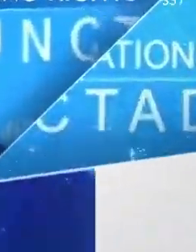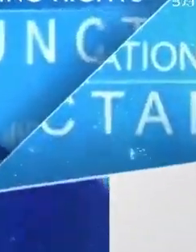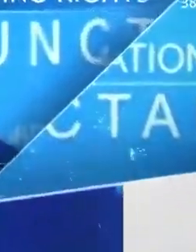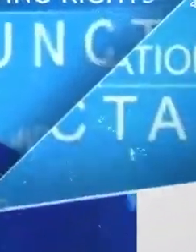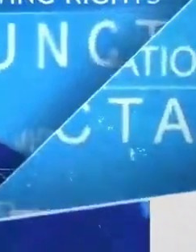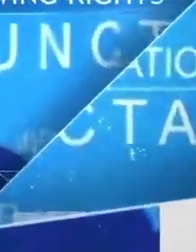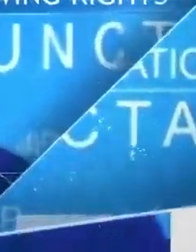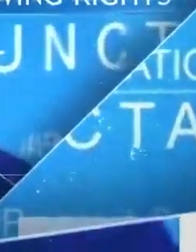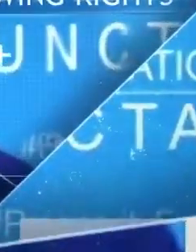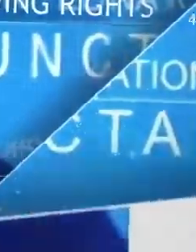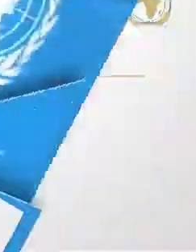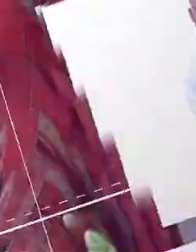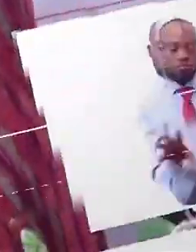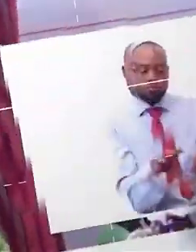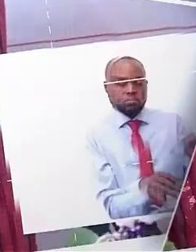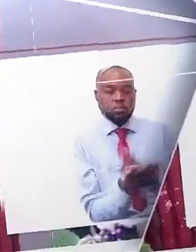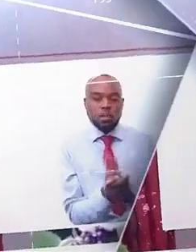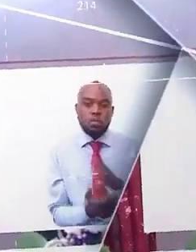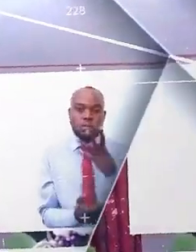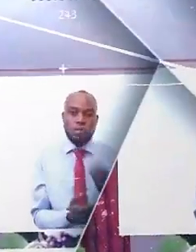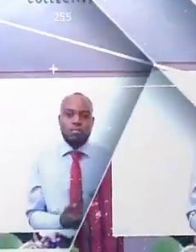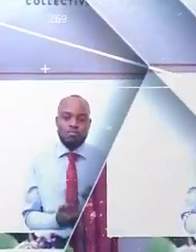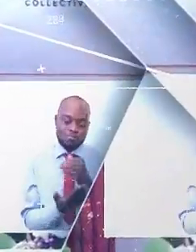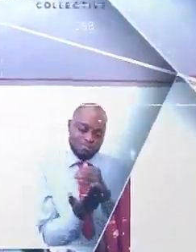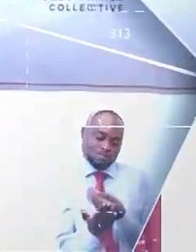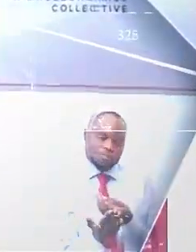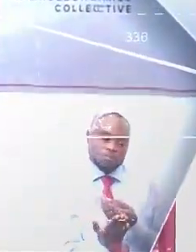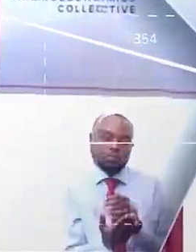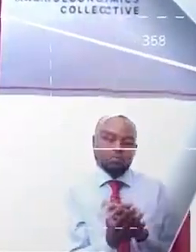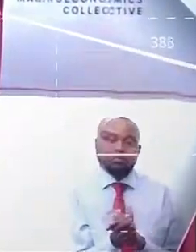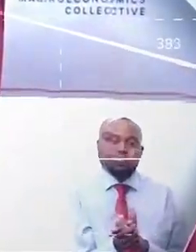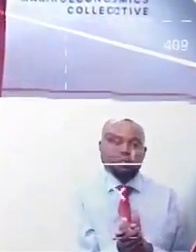policies and practices that put people first.